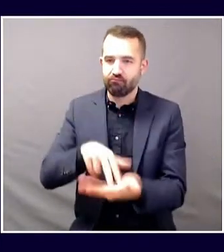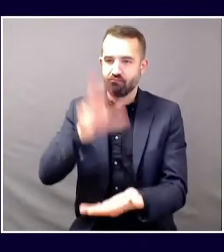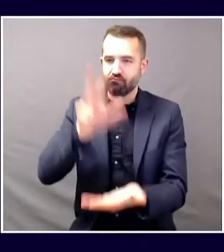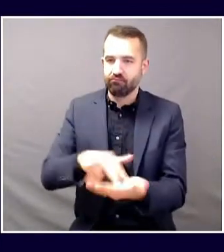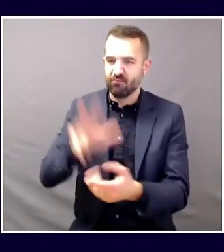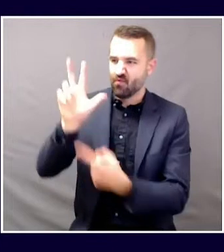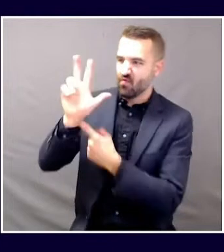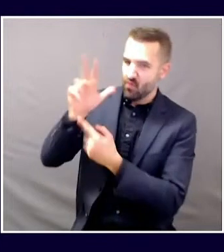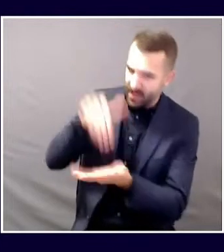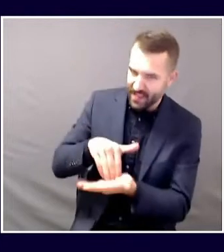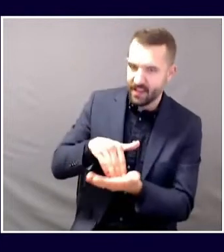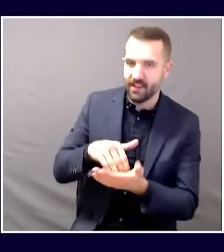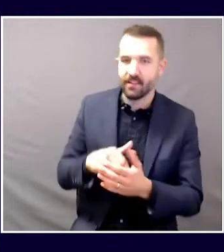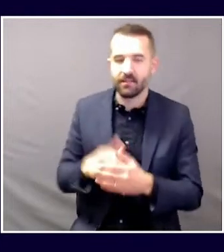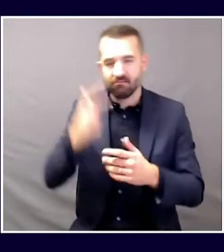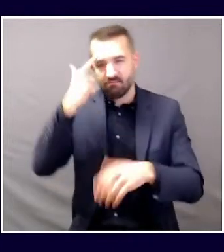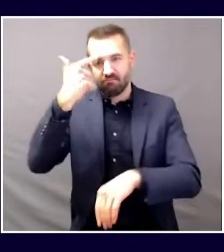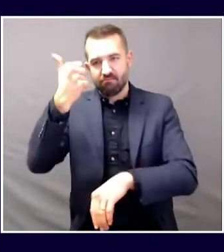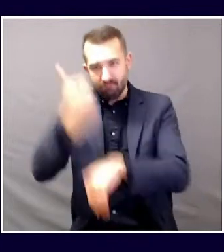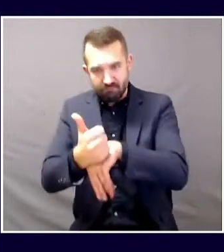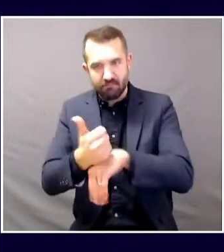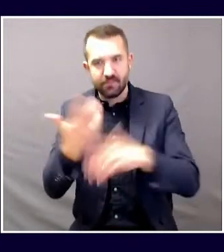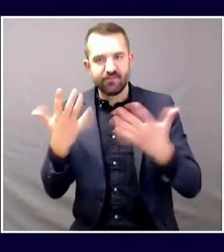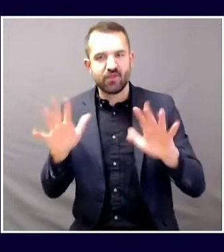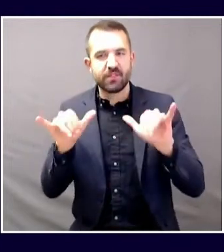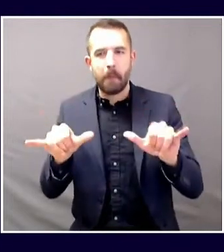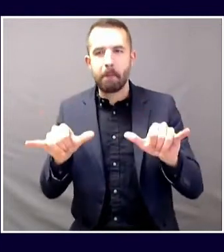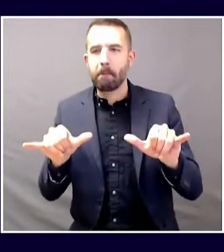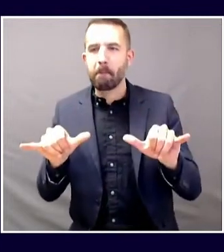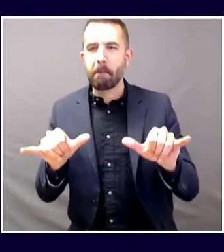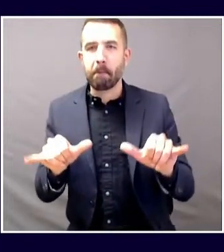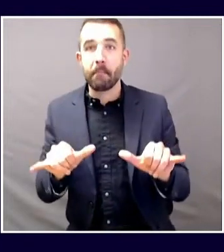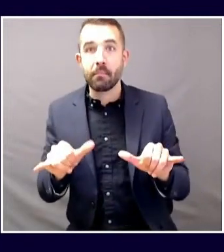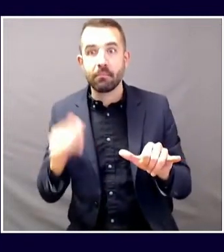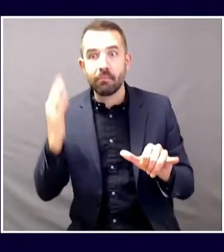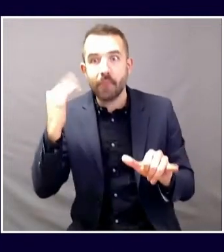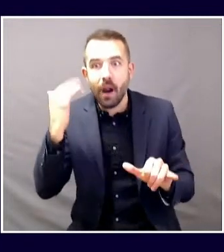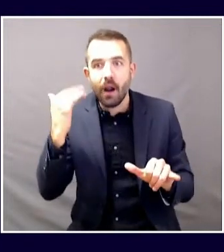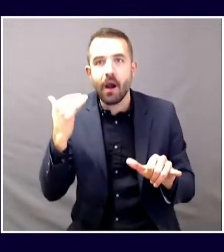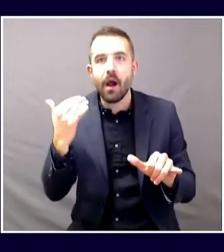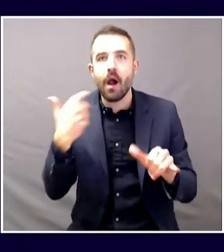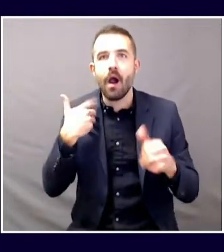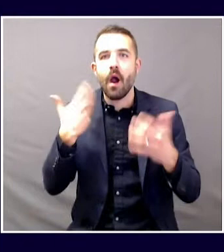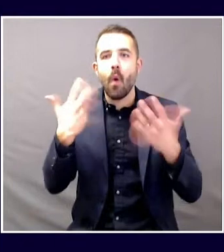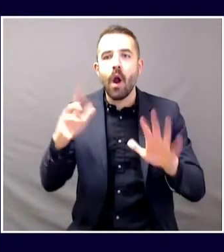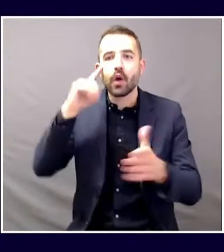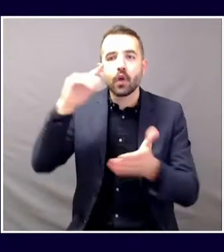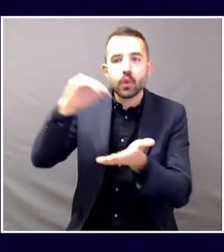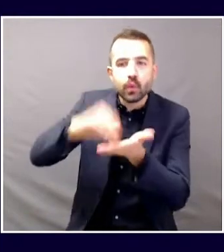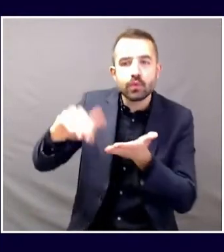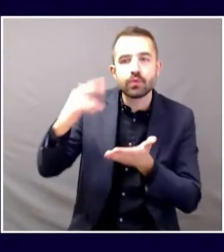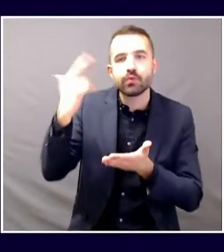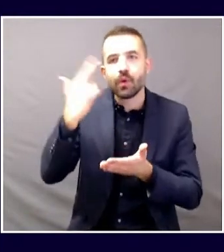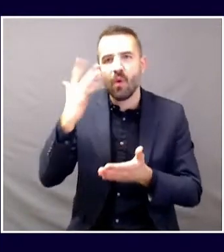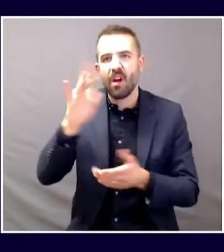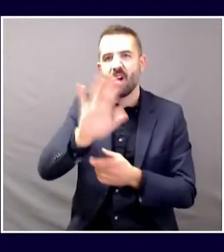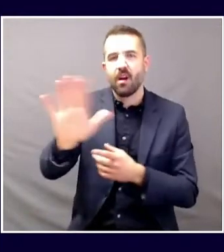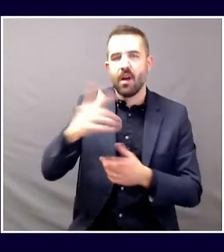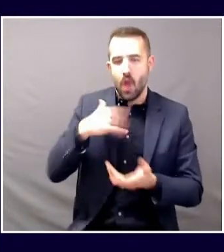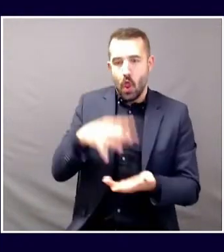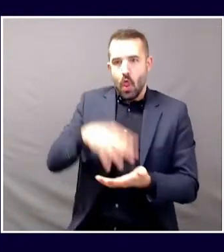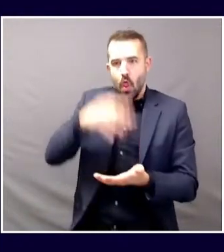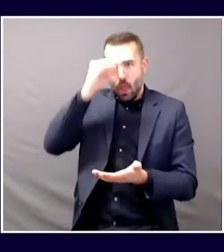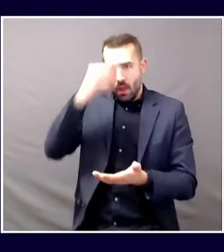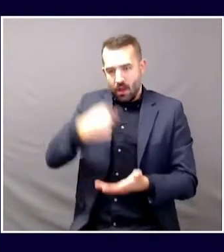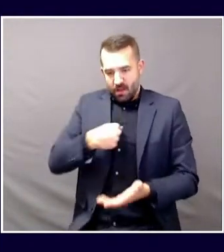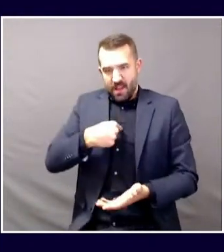He used every mental trick in the book to justify not needing to change the way that his behaviors